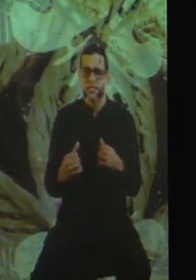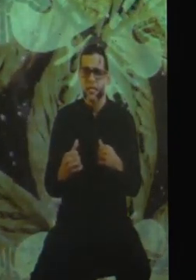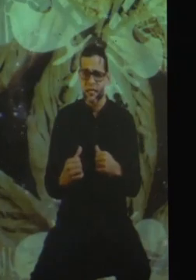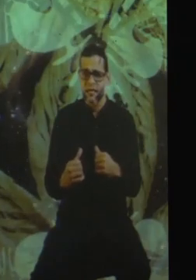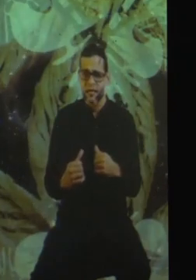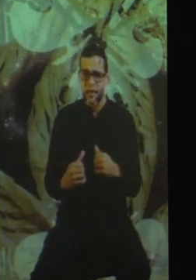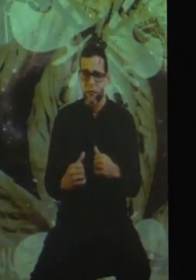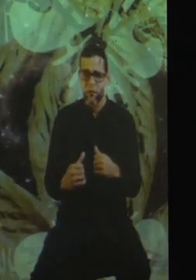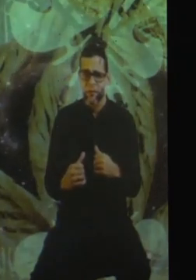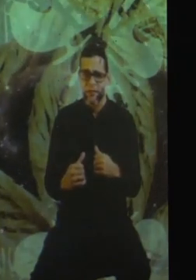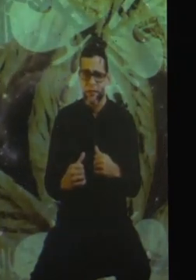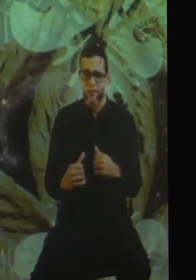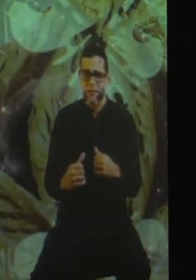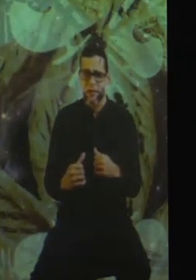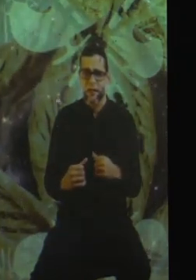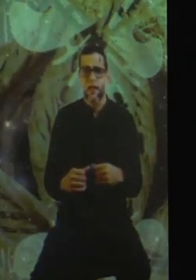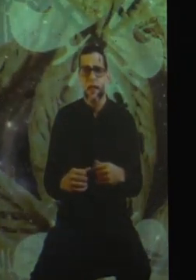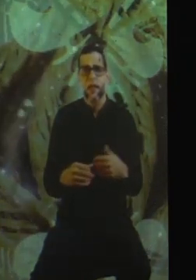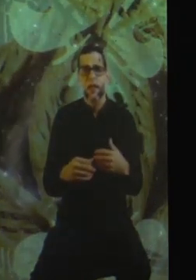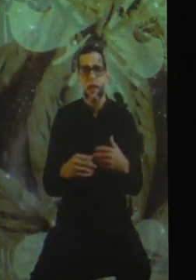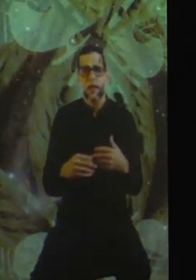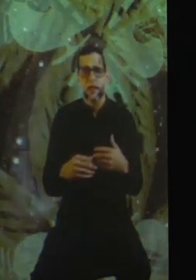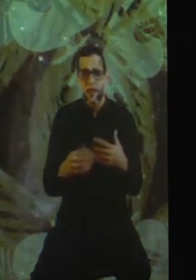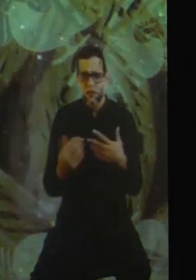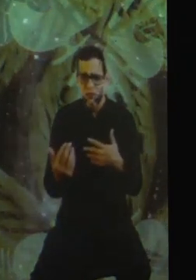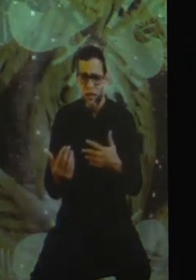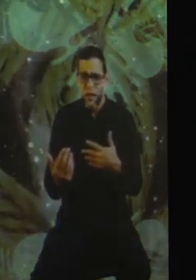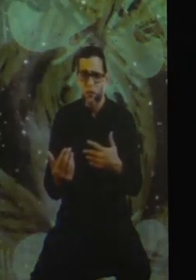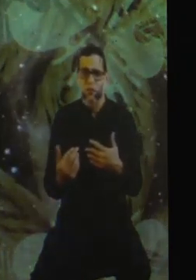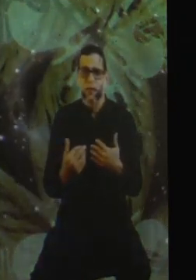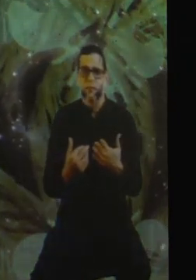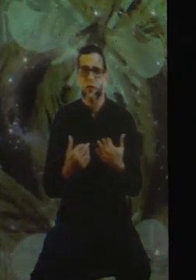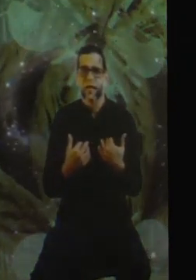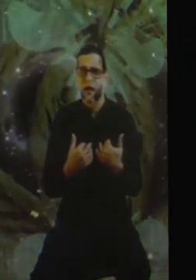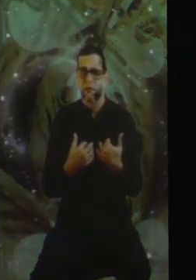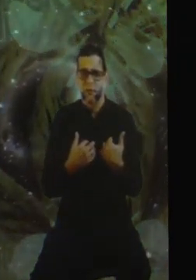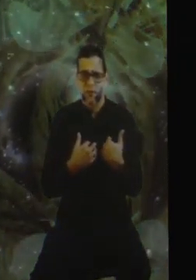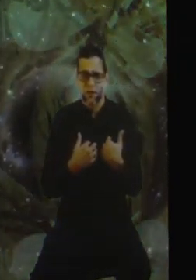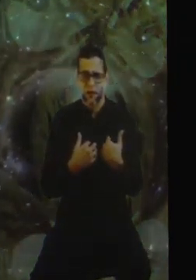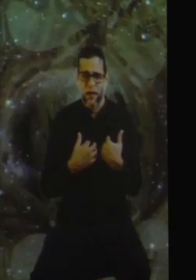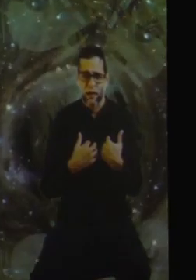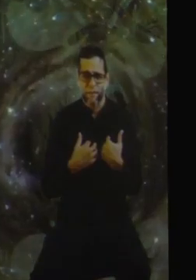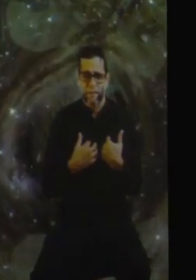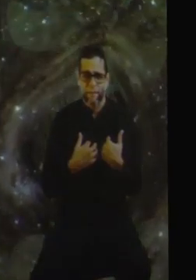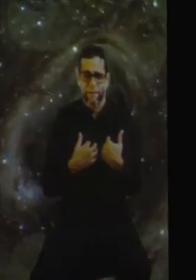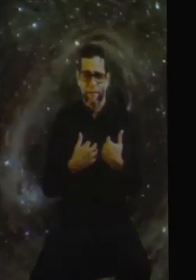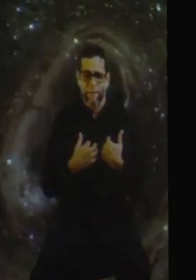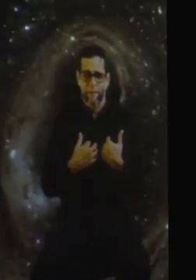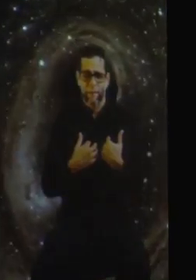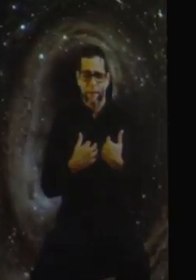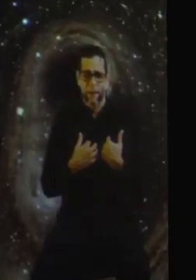in India at that moment. They asked for a neighbor who might be looking out for my brother and I.